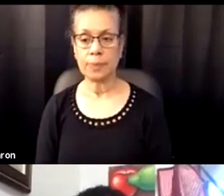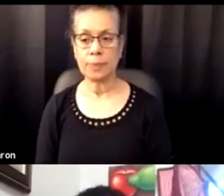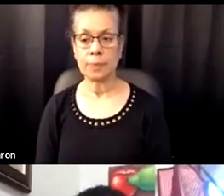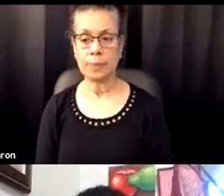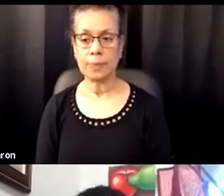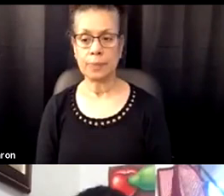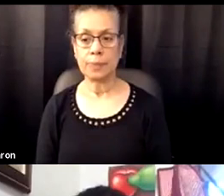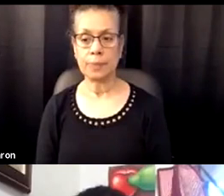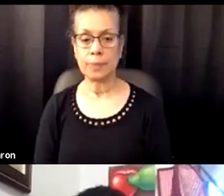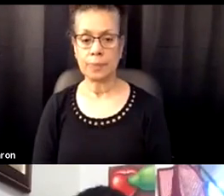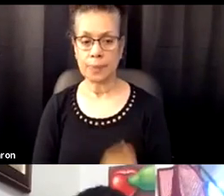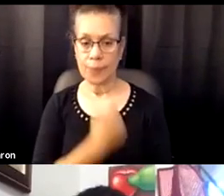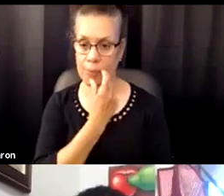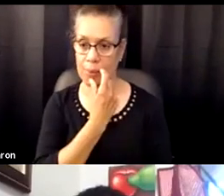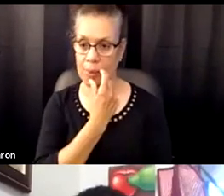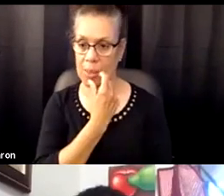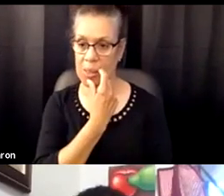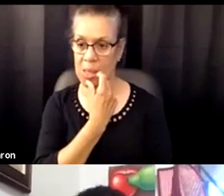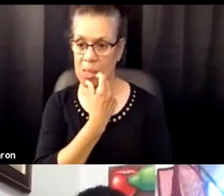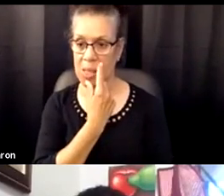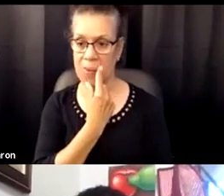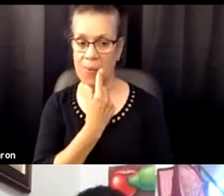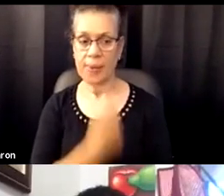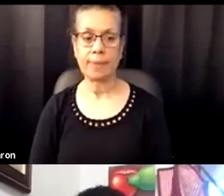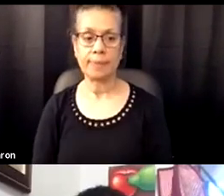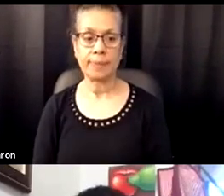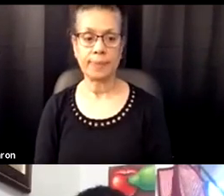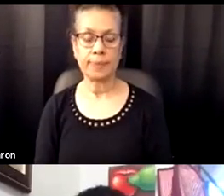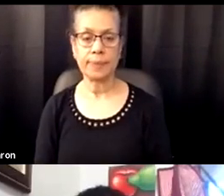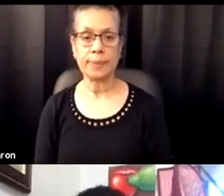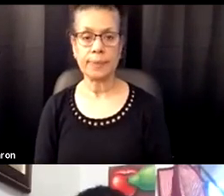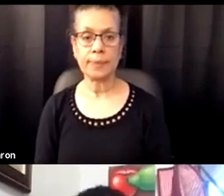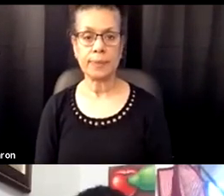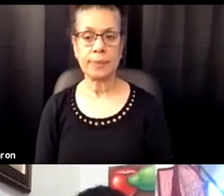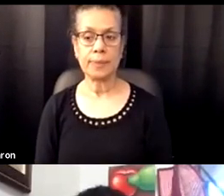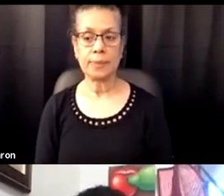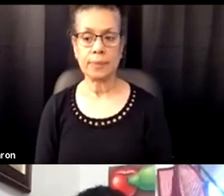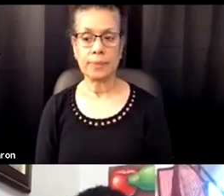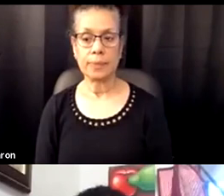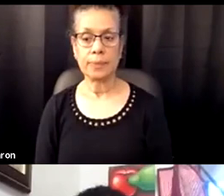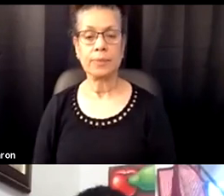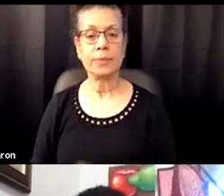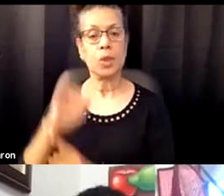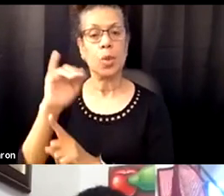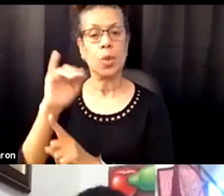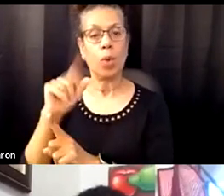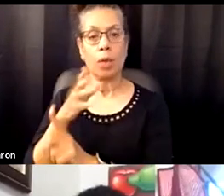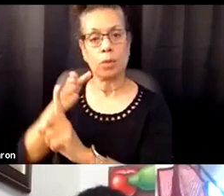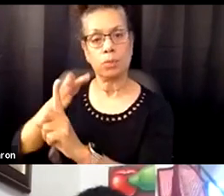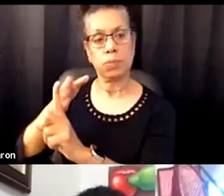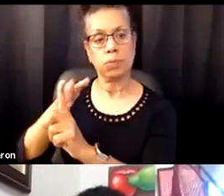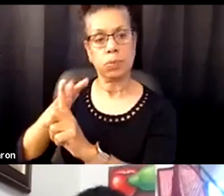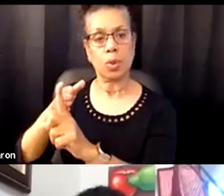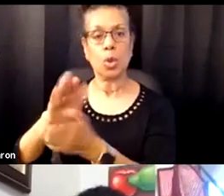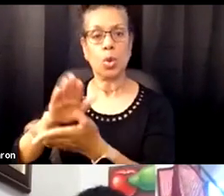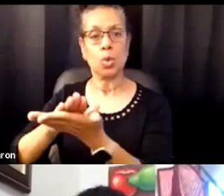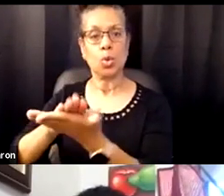is assigned to interpret consecutively for spanish-speaking school committee member this rafaela polanco garcia